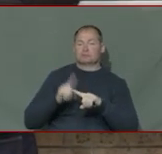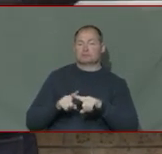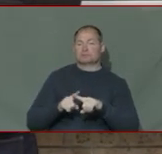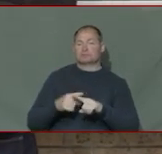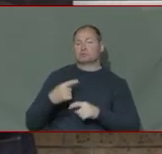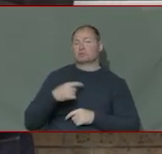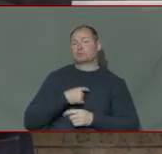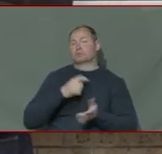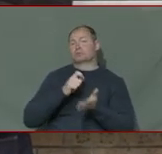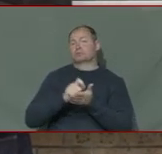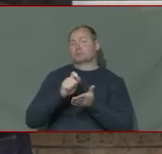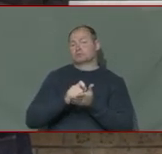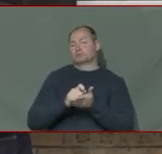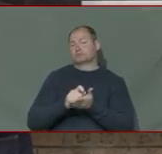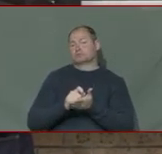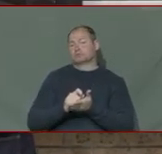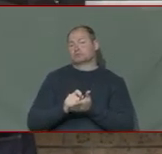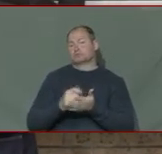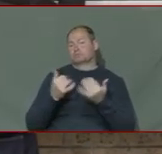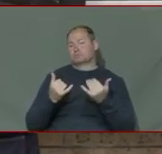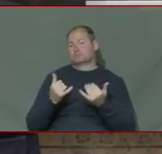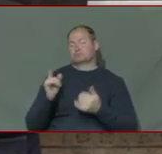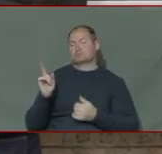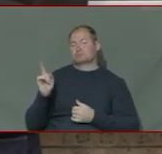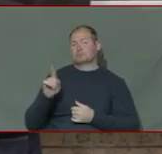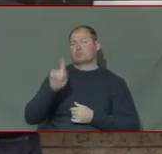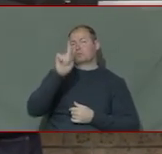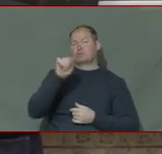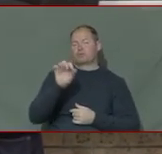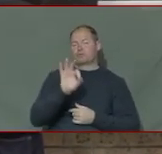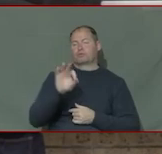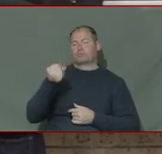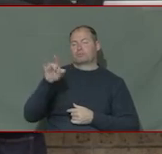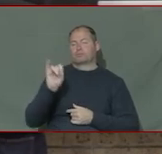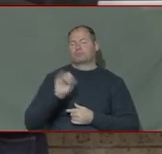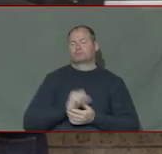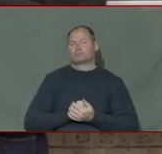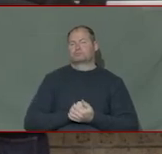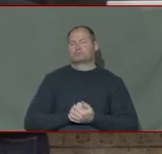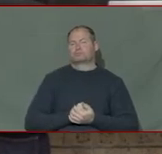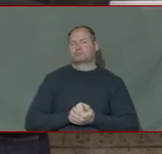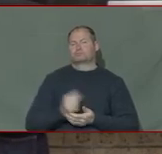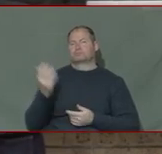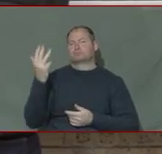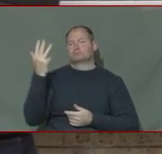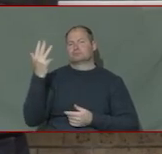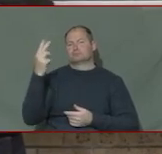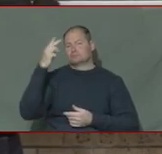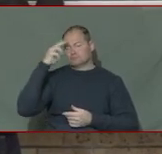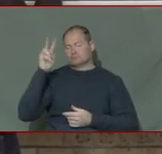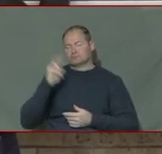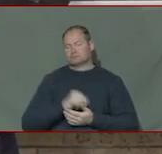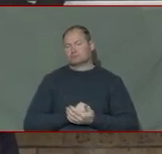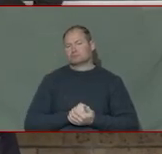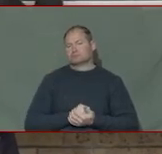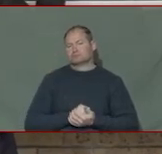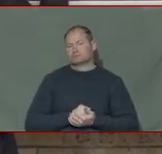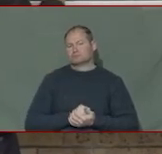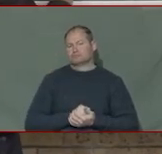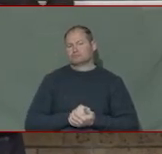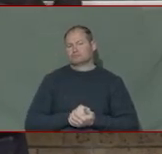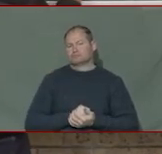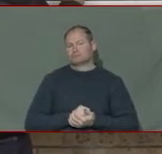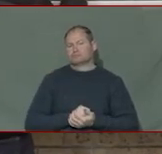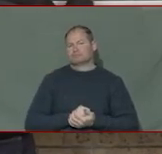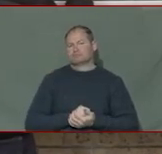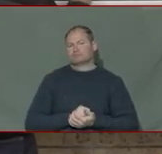that over that is 1/3 pi 9 squared, which is 81,